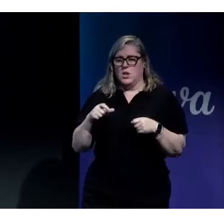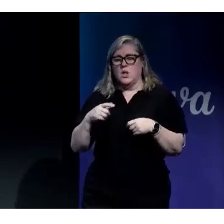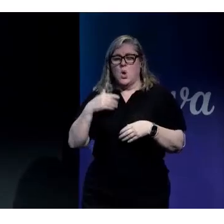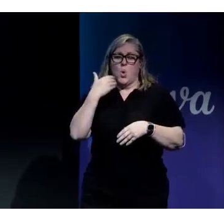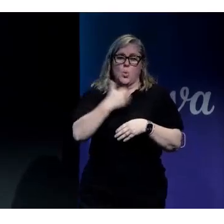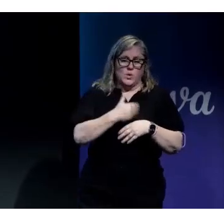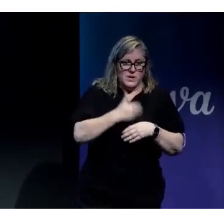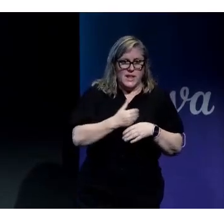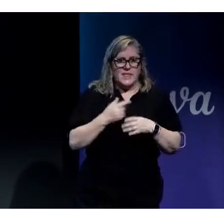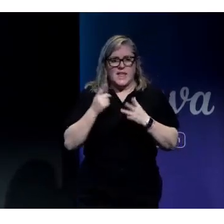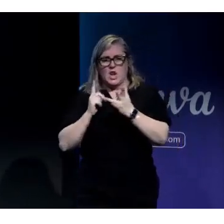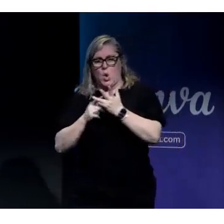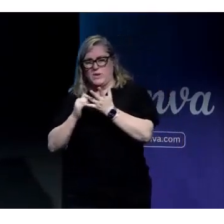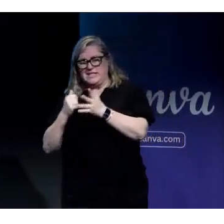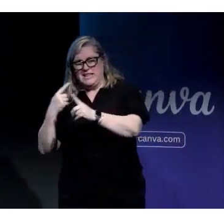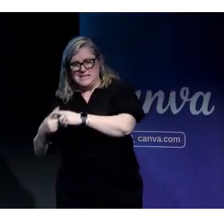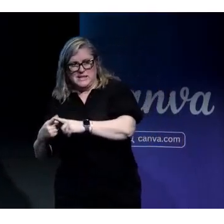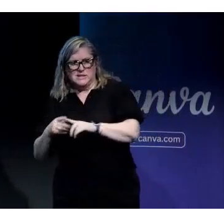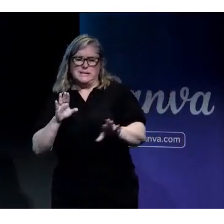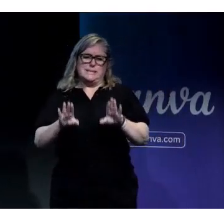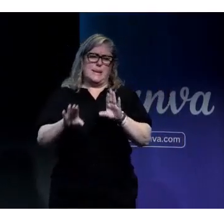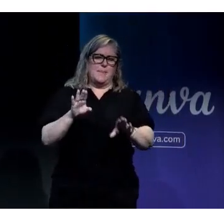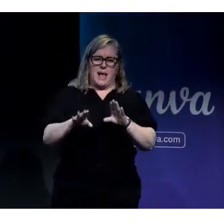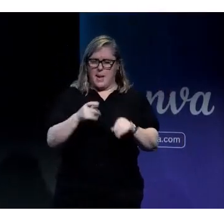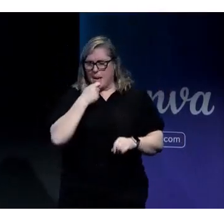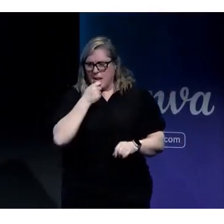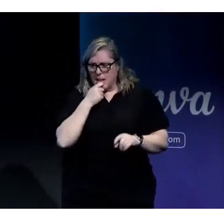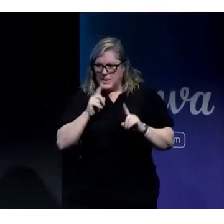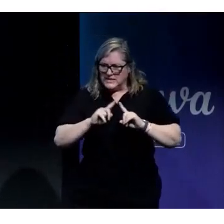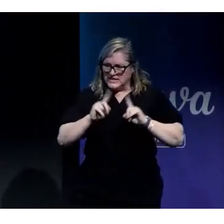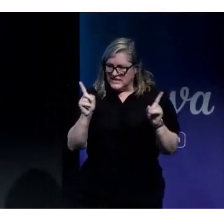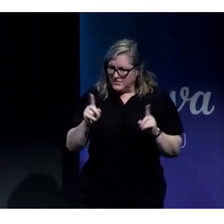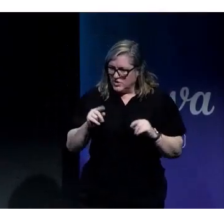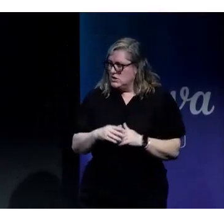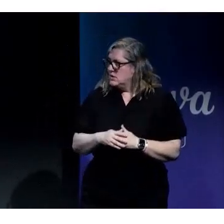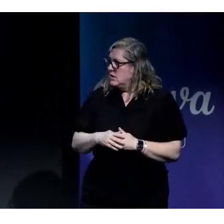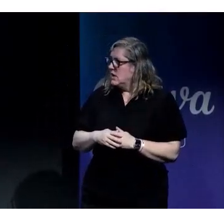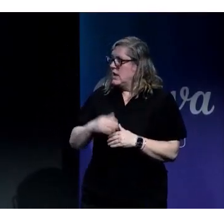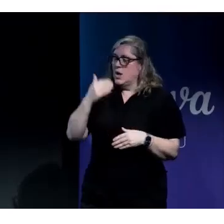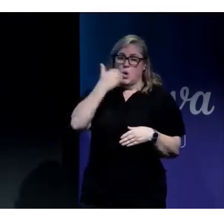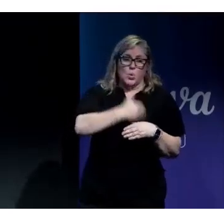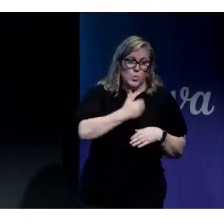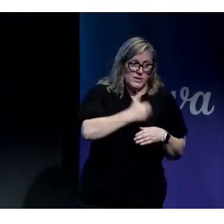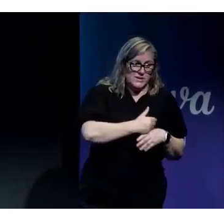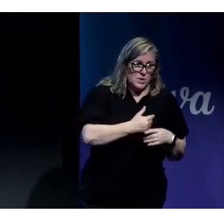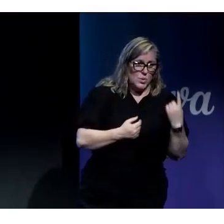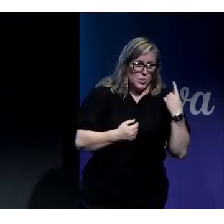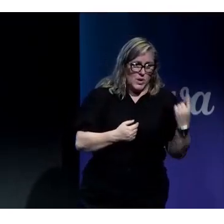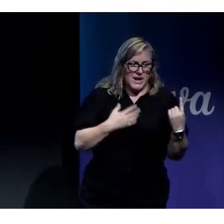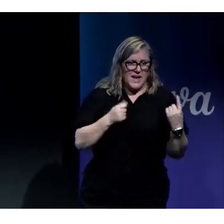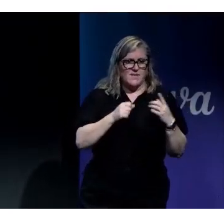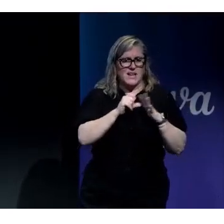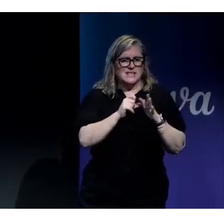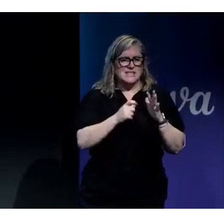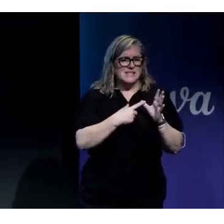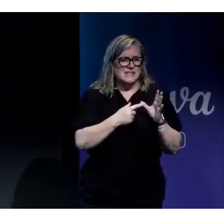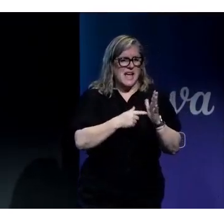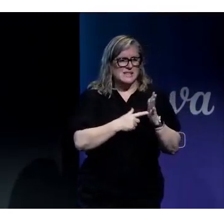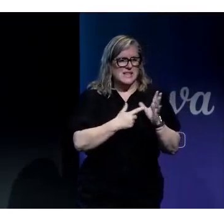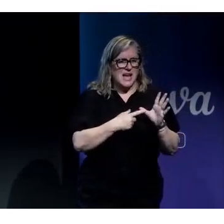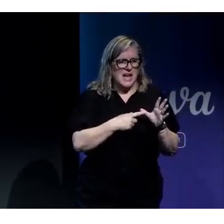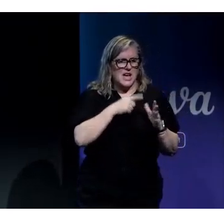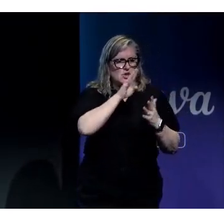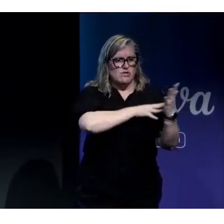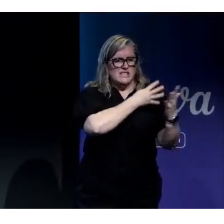is OS X. They're pretty similar, but a little different. For example, like the Windows one has a data grid, and Apple has just